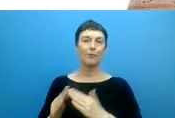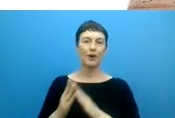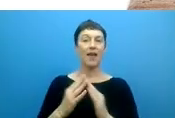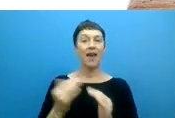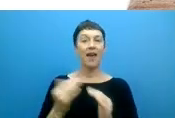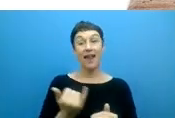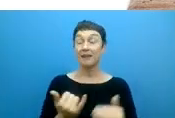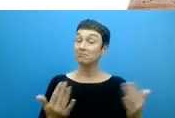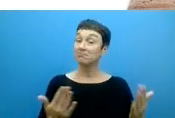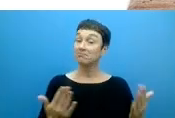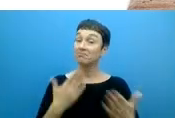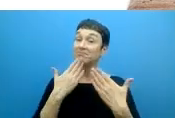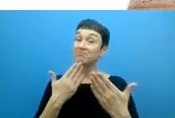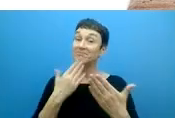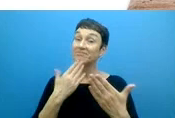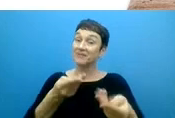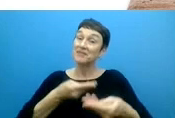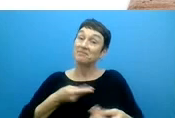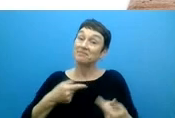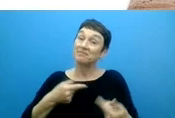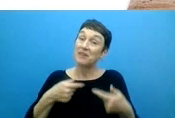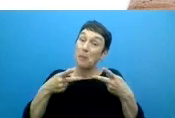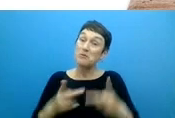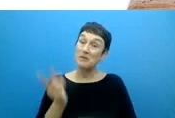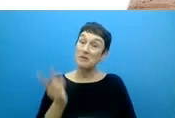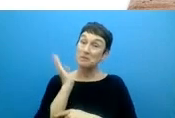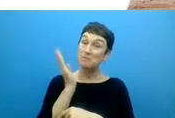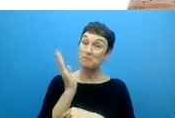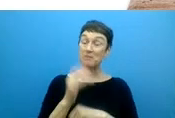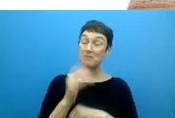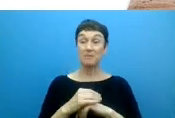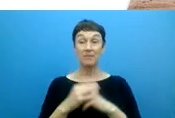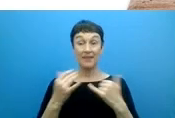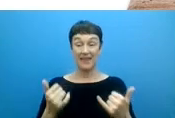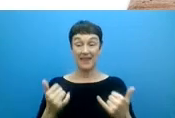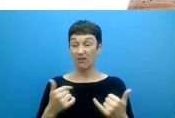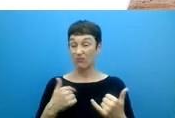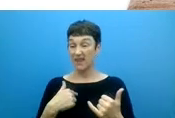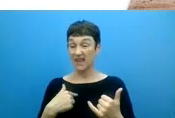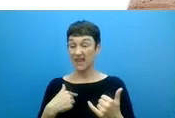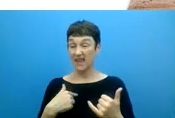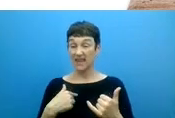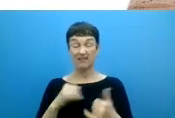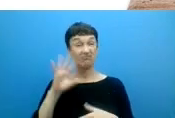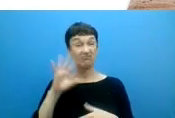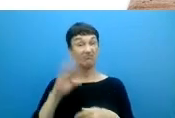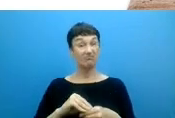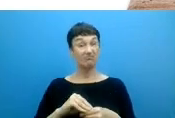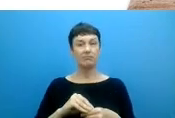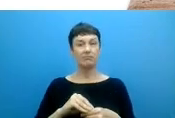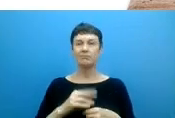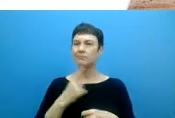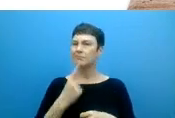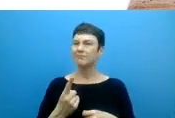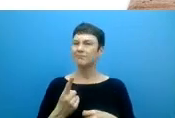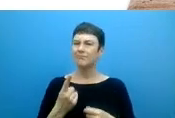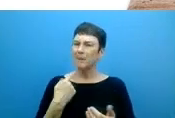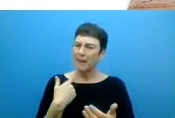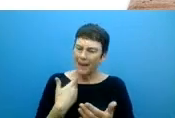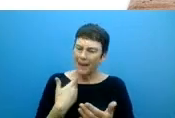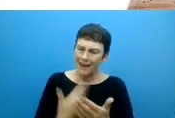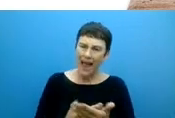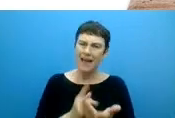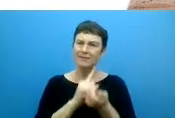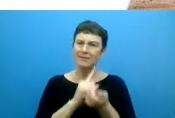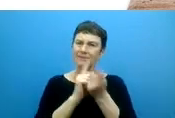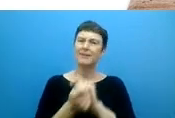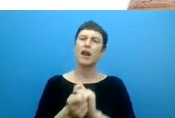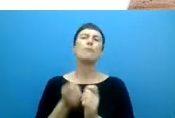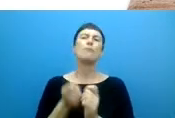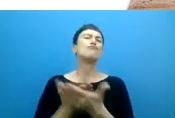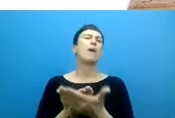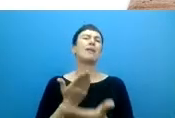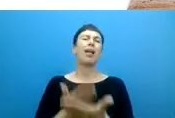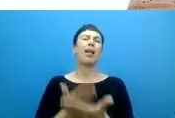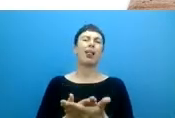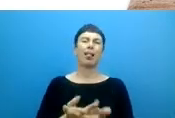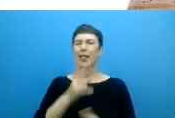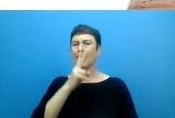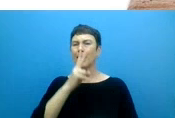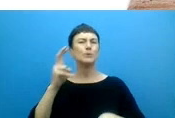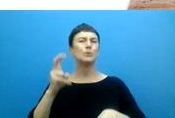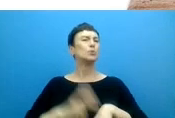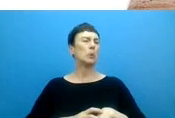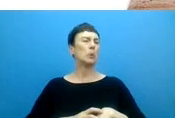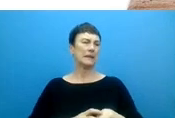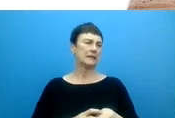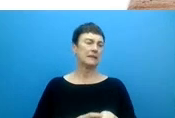you yet again for the opportunity. And I think through everything, it's just saying that we can really make this practical, and it doesn't always require us